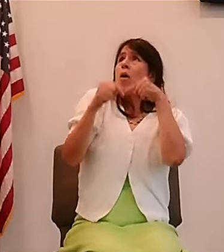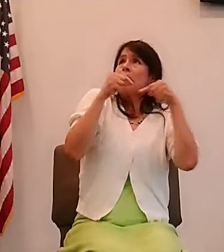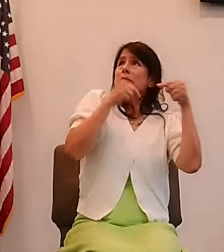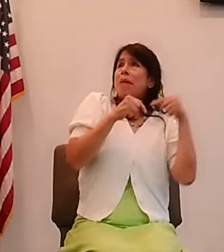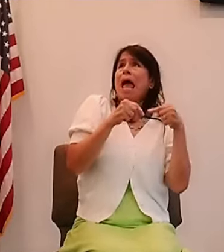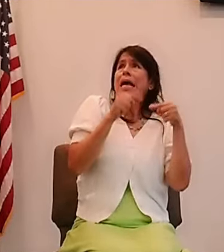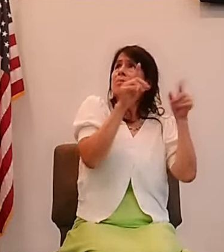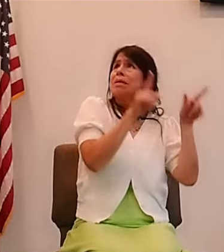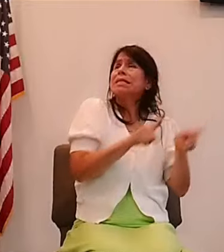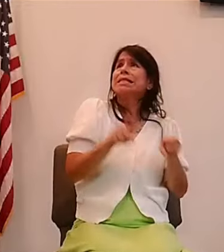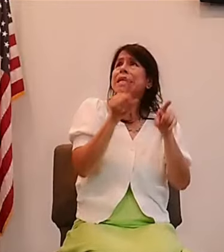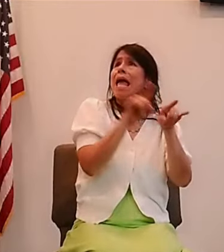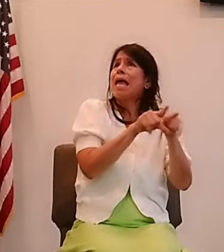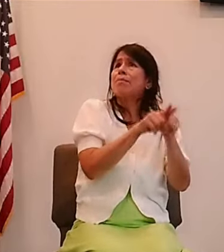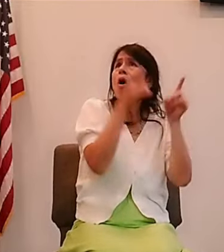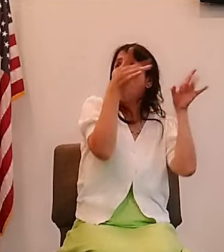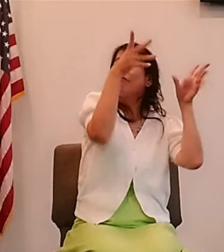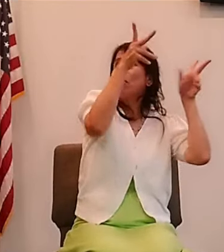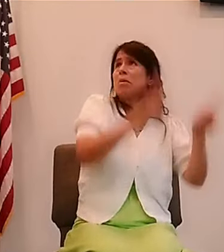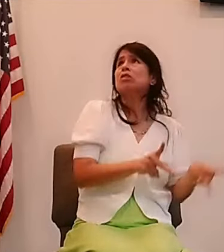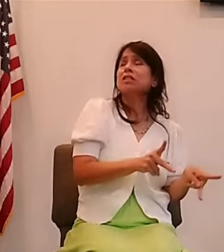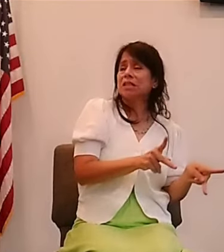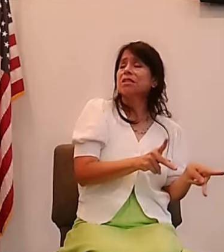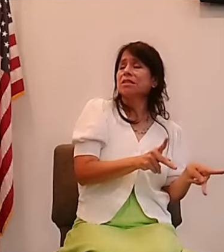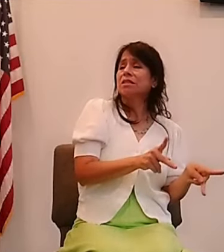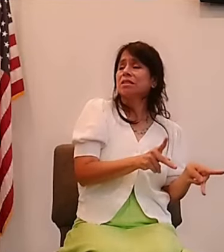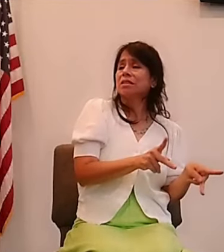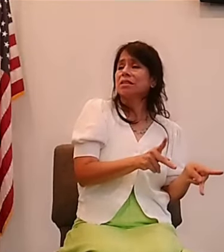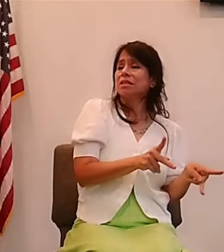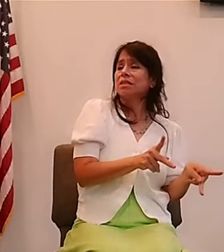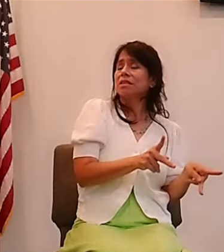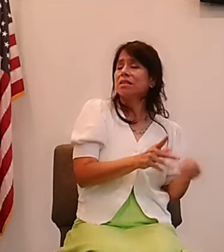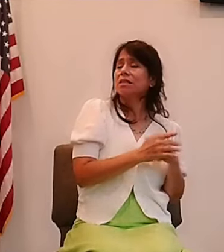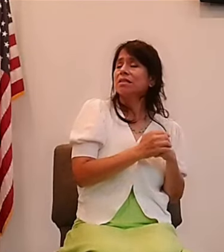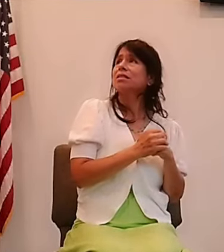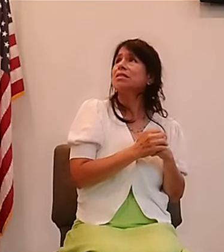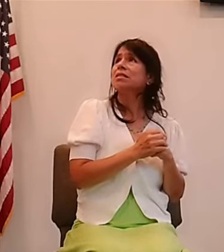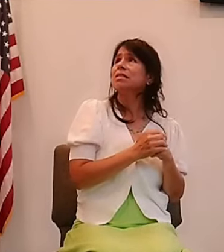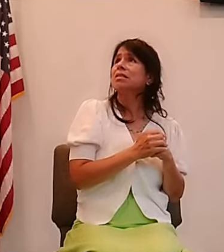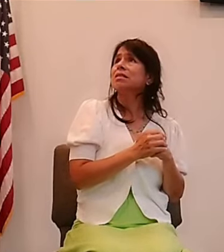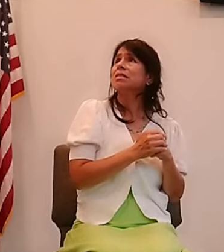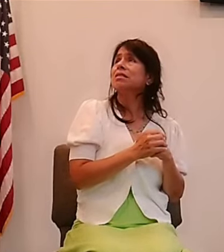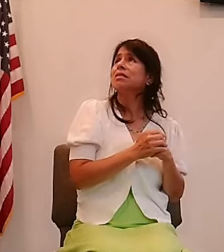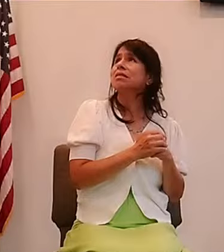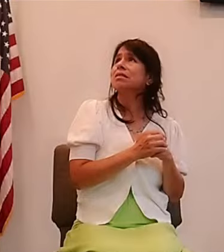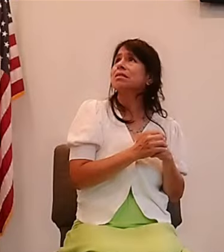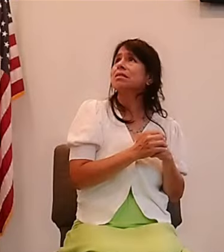same horrible person that I had been.